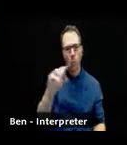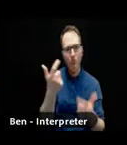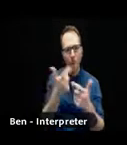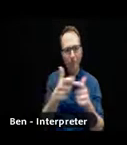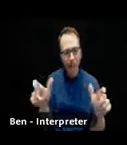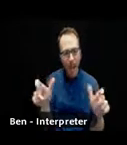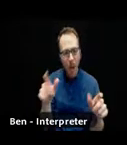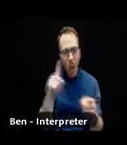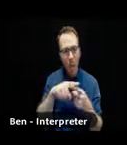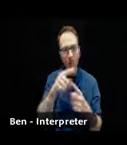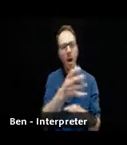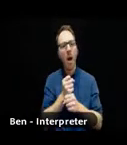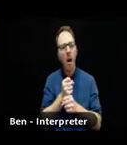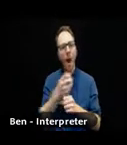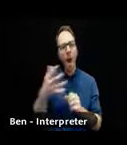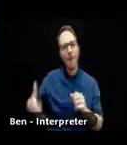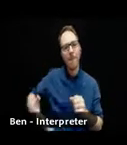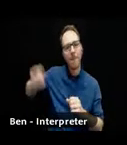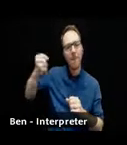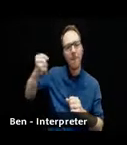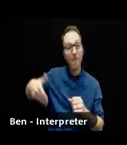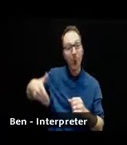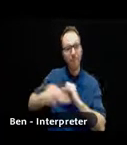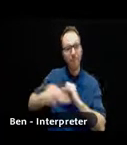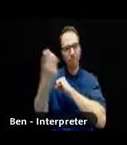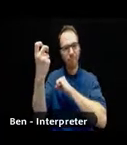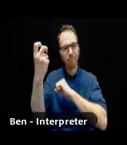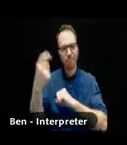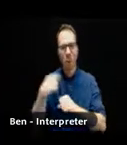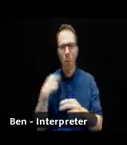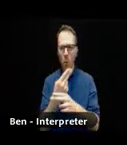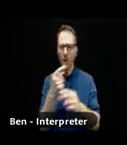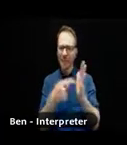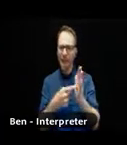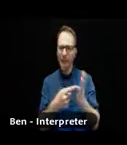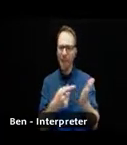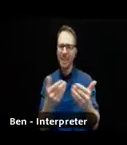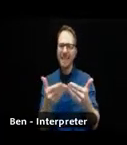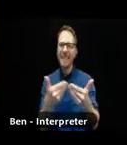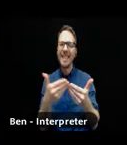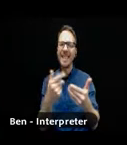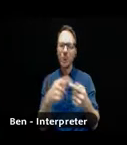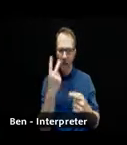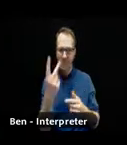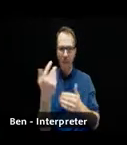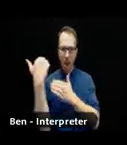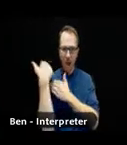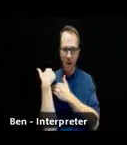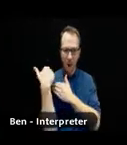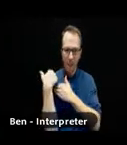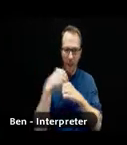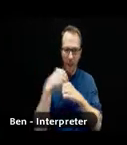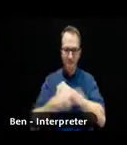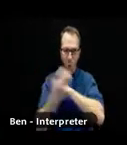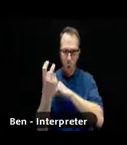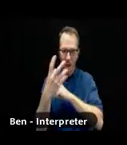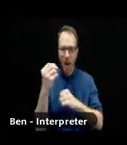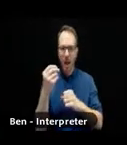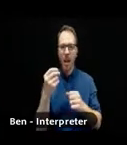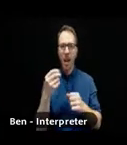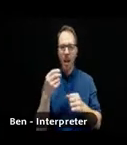when they got pickpocketed, right? We use those examples. So it's very easy to see accountability in burglaries and robberies.